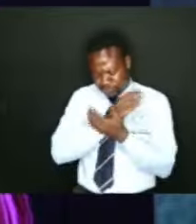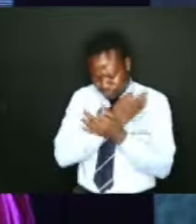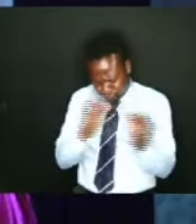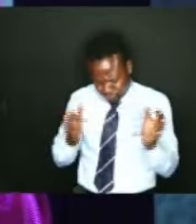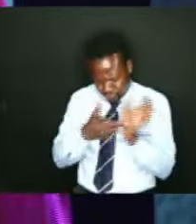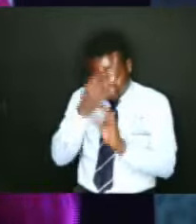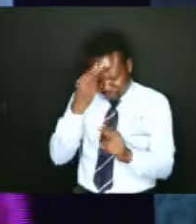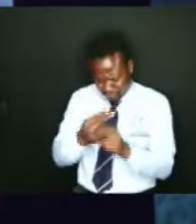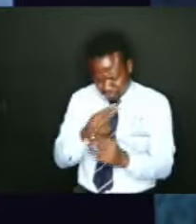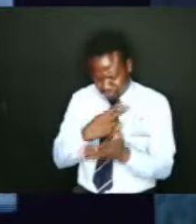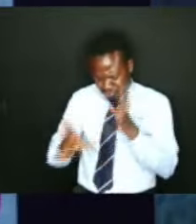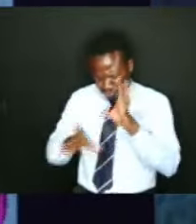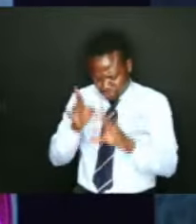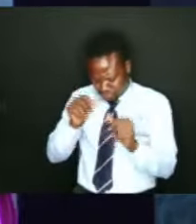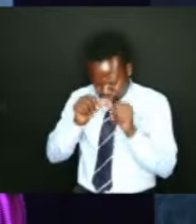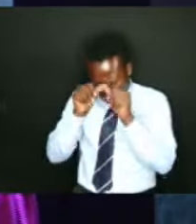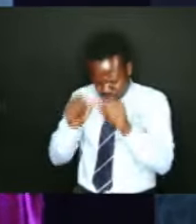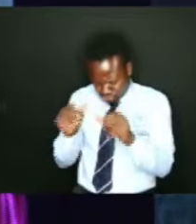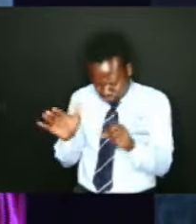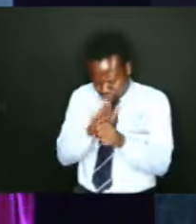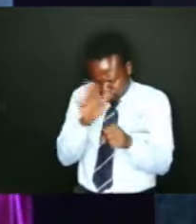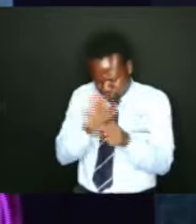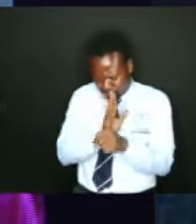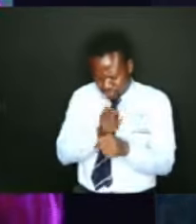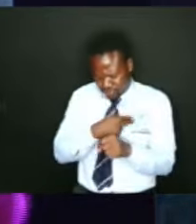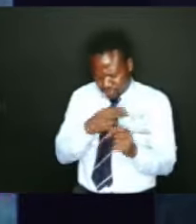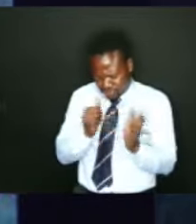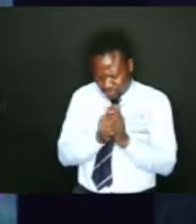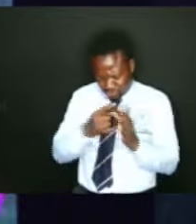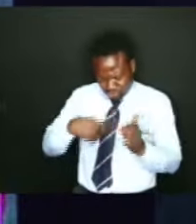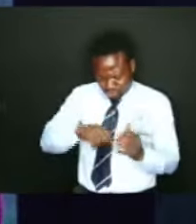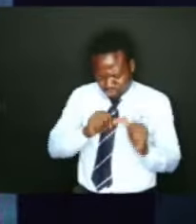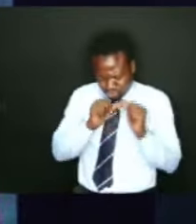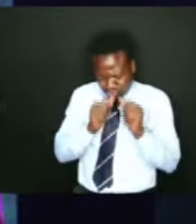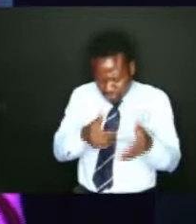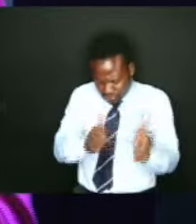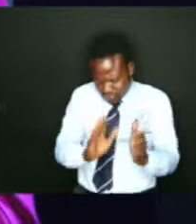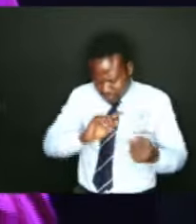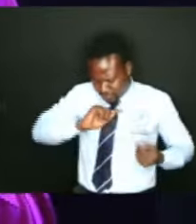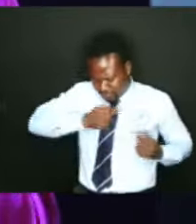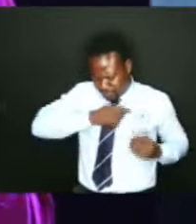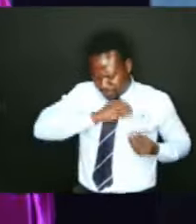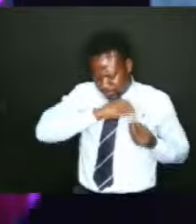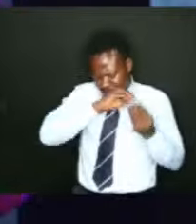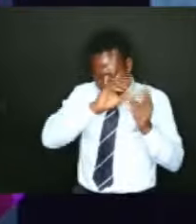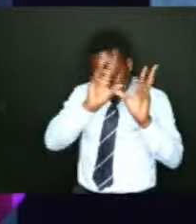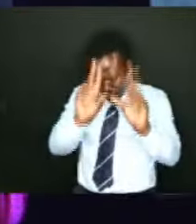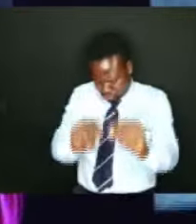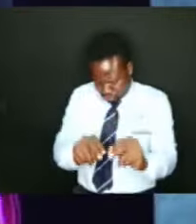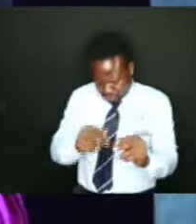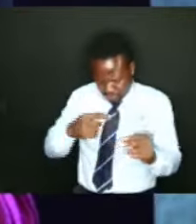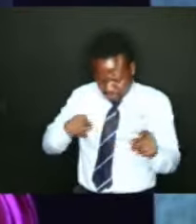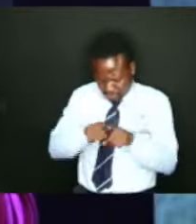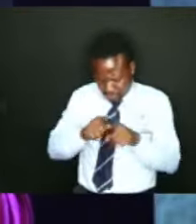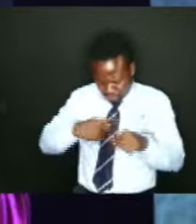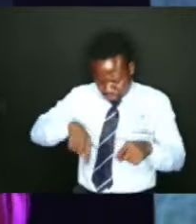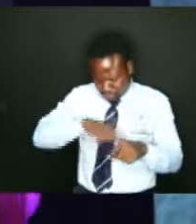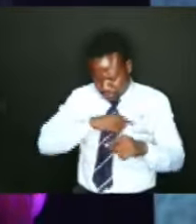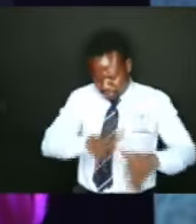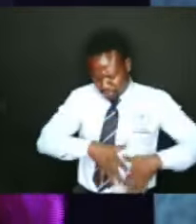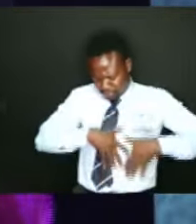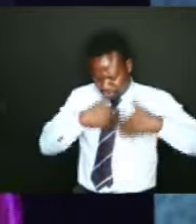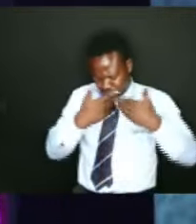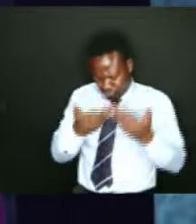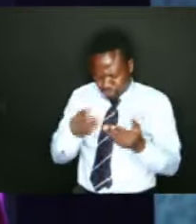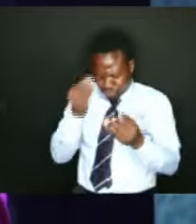Spirit of God continue to fill us. Amen. That will not give any room for bitterness any longer. Jesus. As we confess unto you, Lord, we know